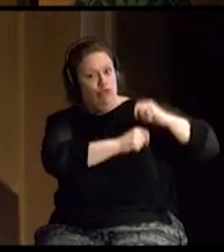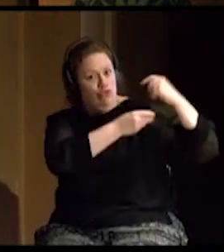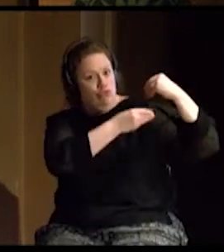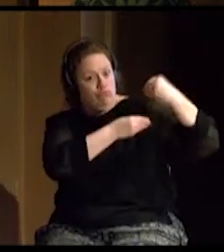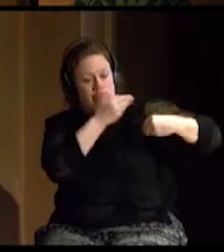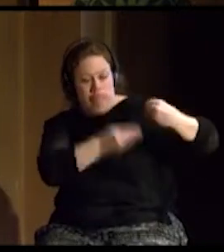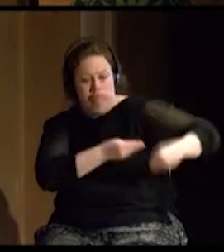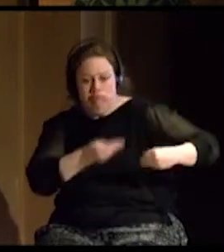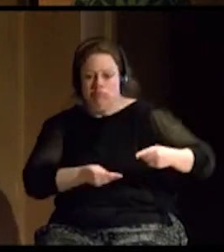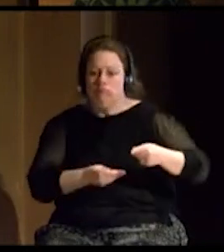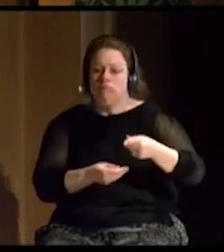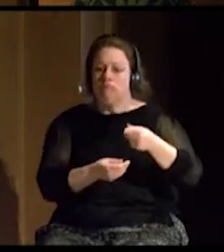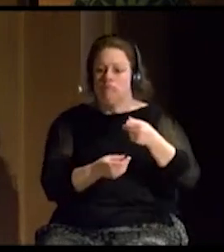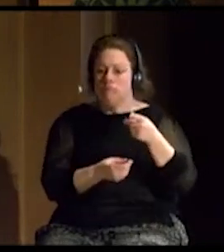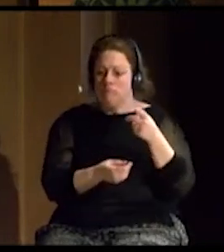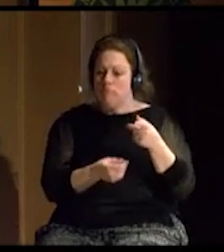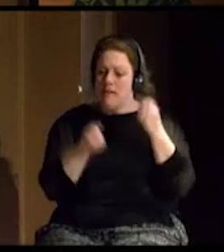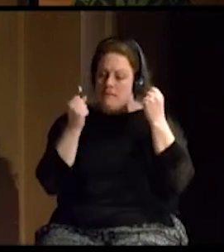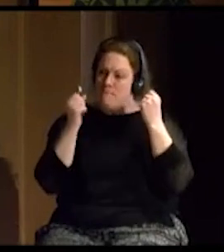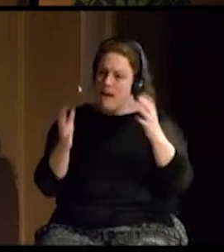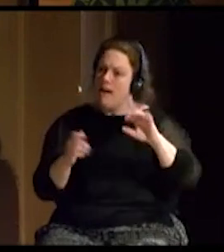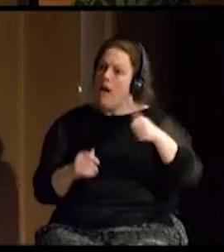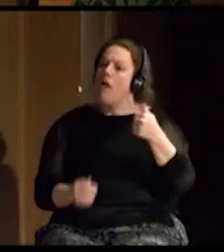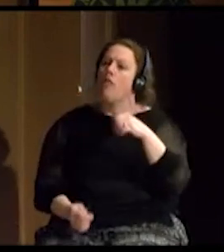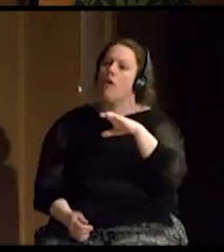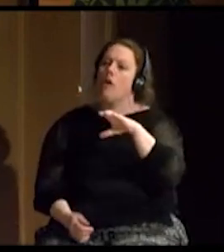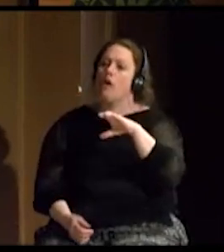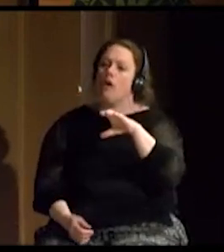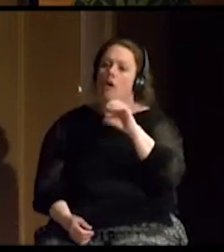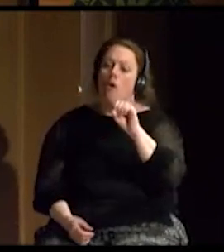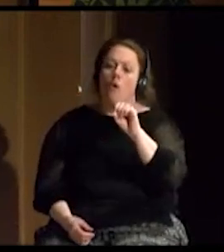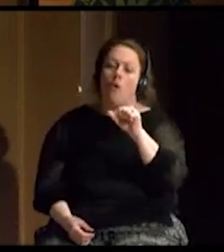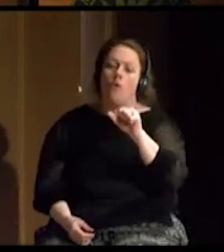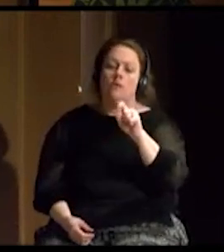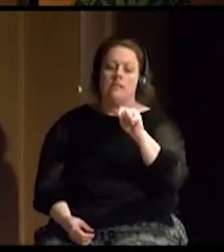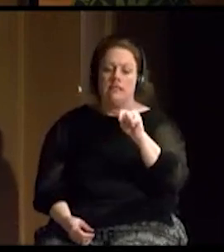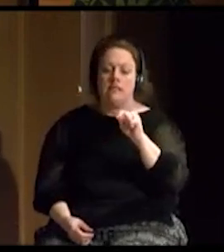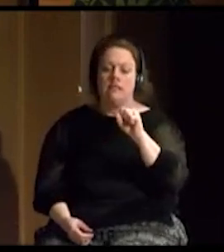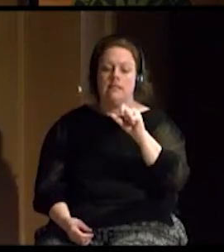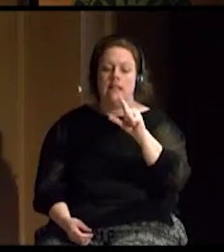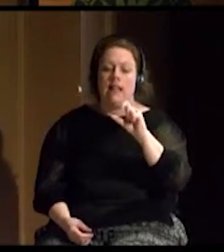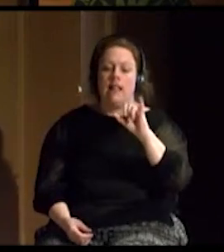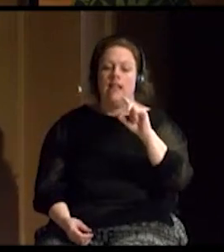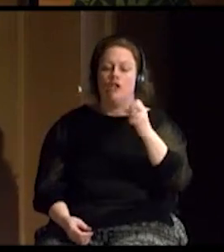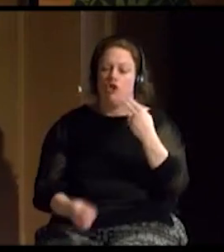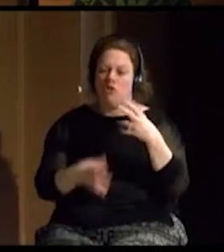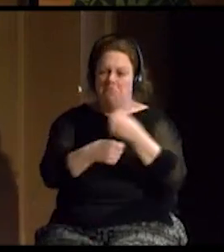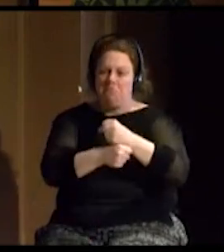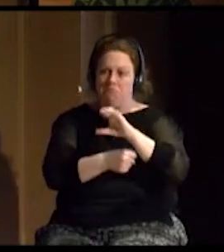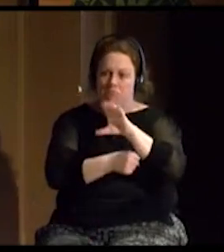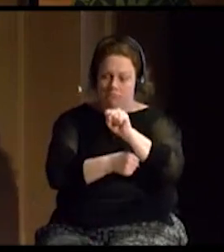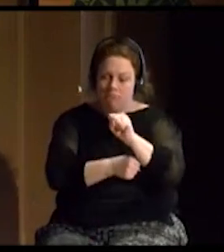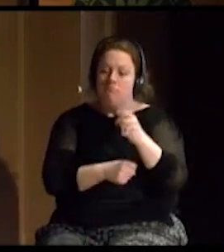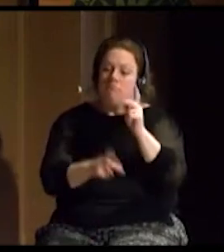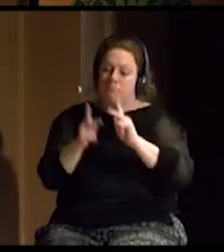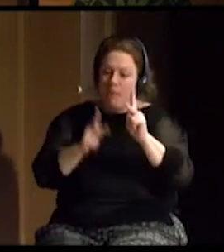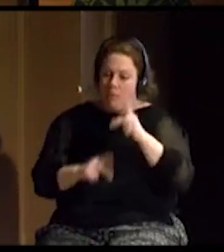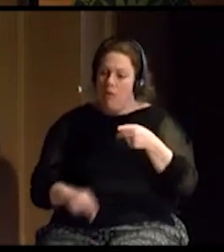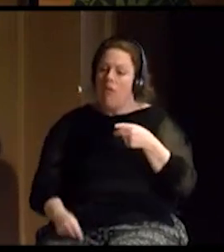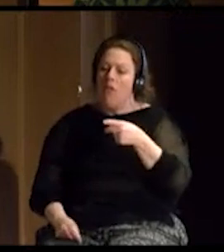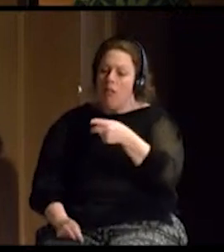group of a number of Coast Salish peoples from different nations and tribes, and they are leaders and educators in